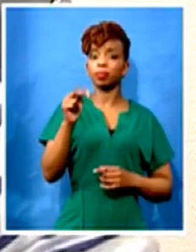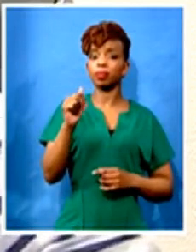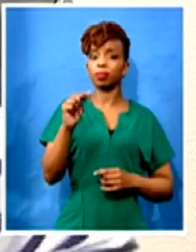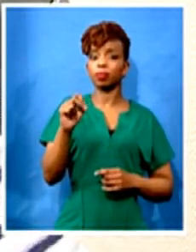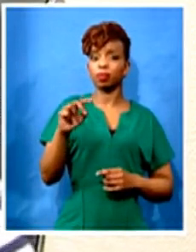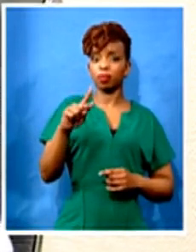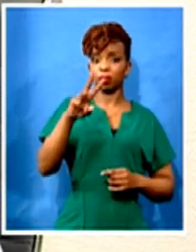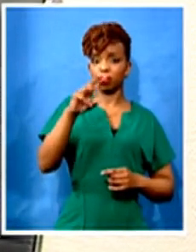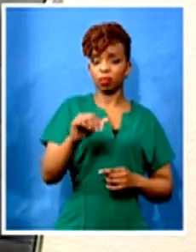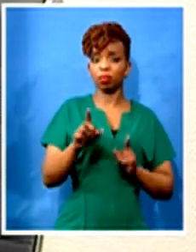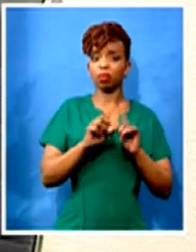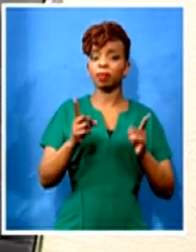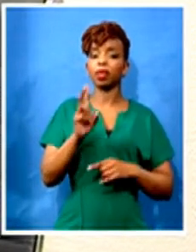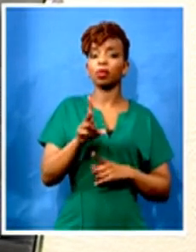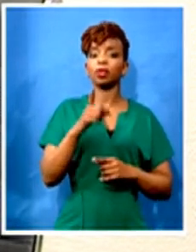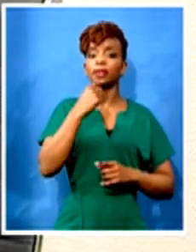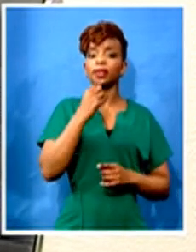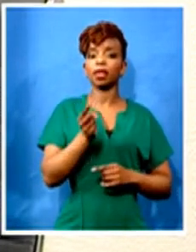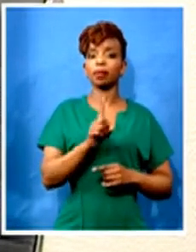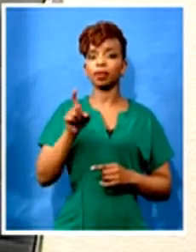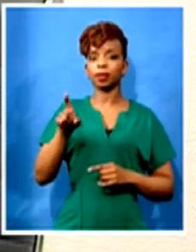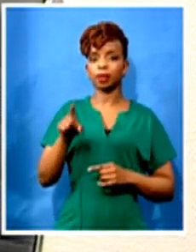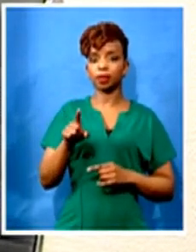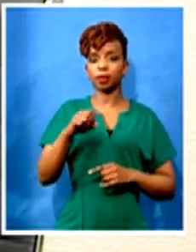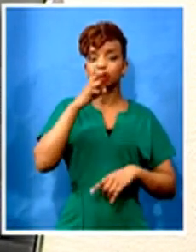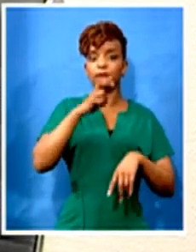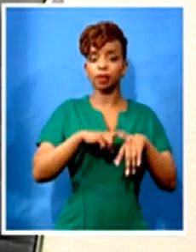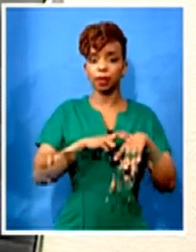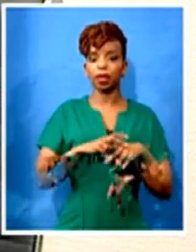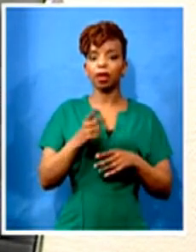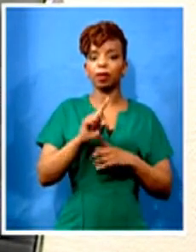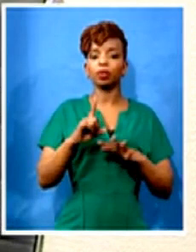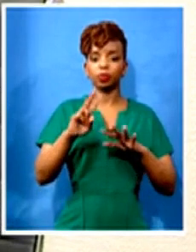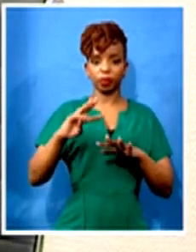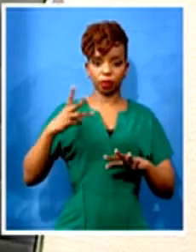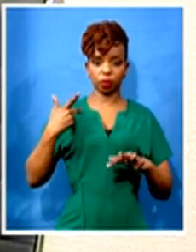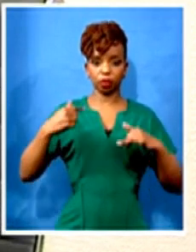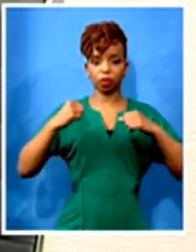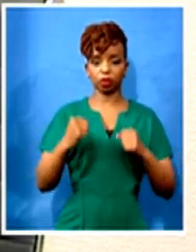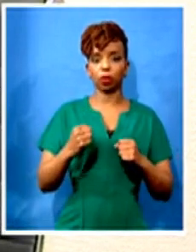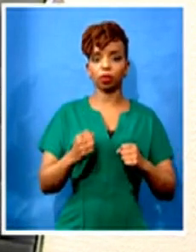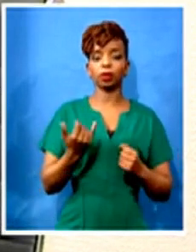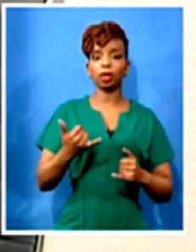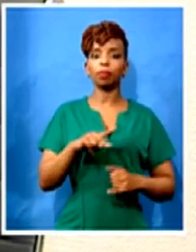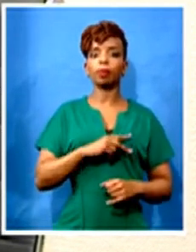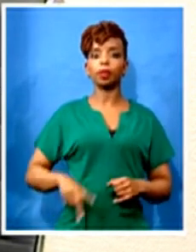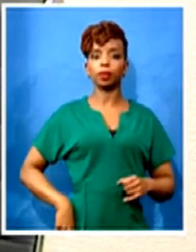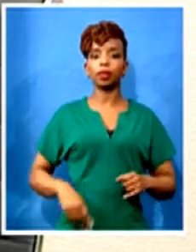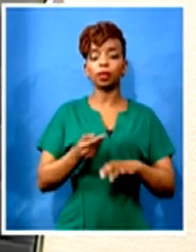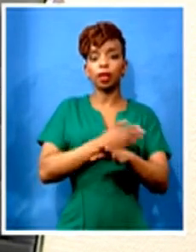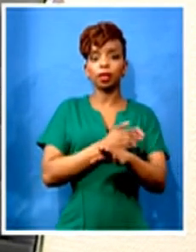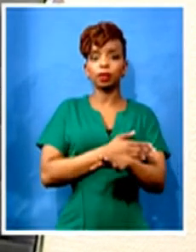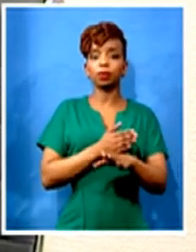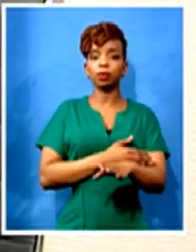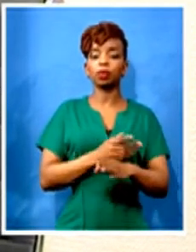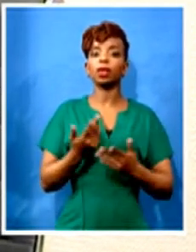stopped with immediate effect by the government of the day, with Emerson Mnangagwa earlier on through ZBC addressing the nation and saying nothing